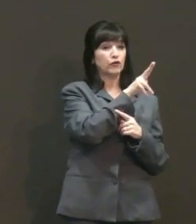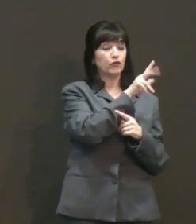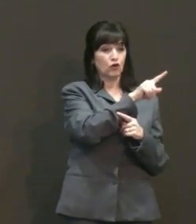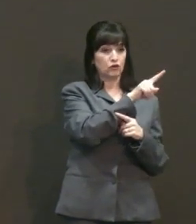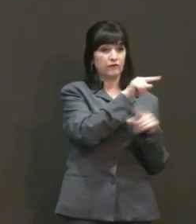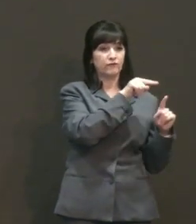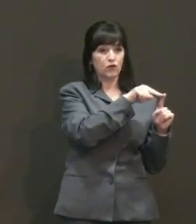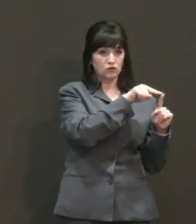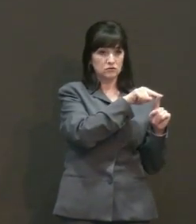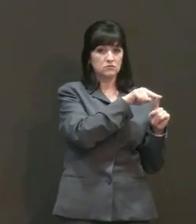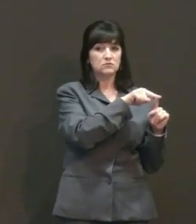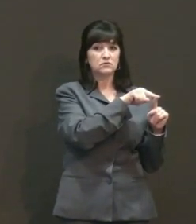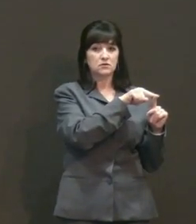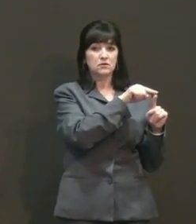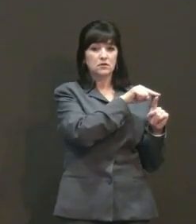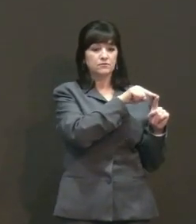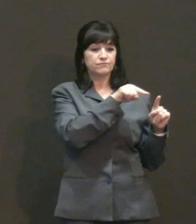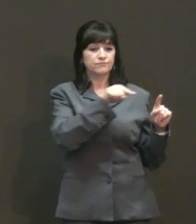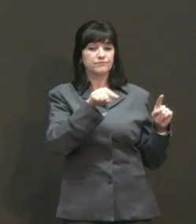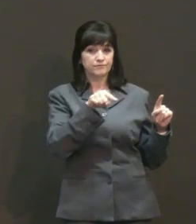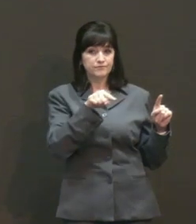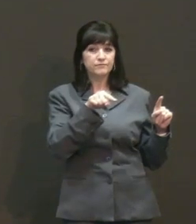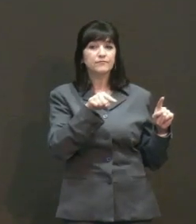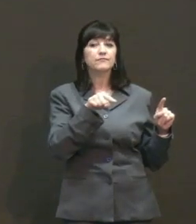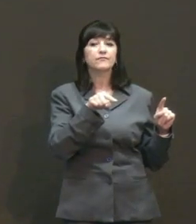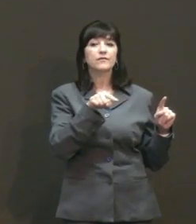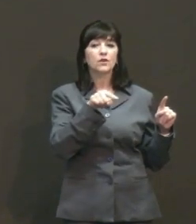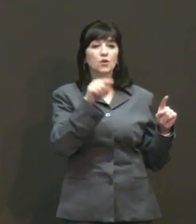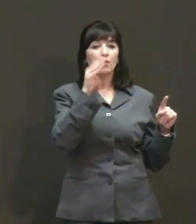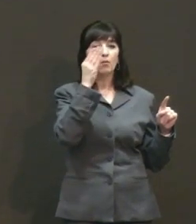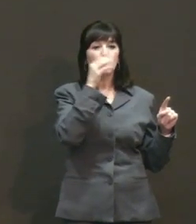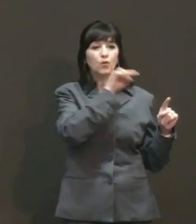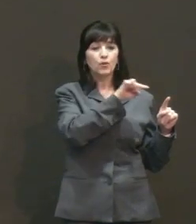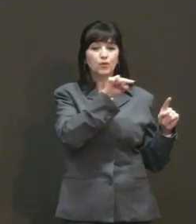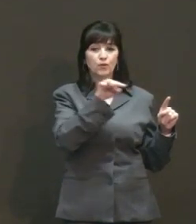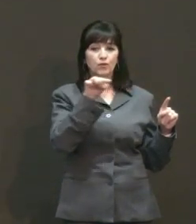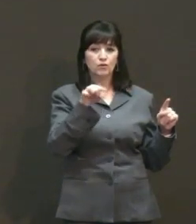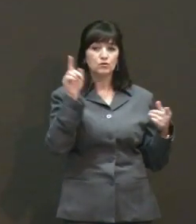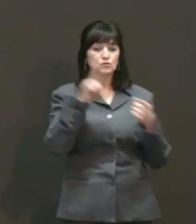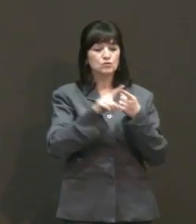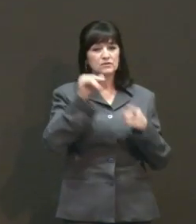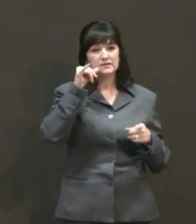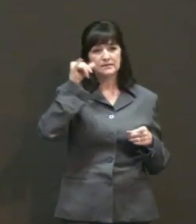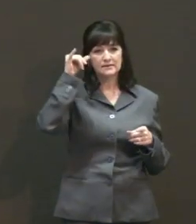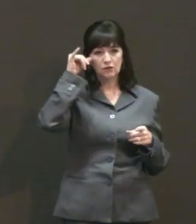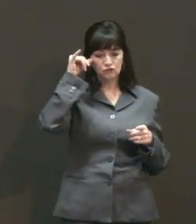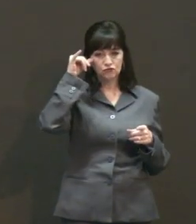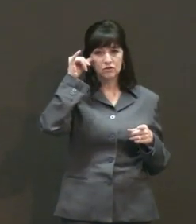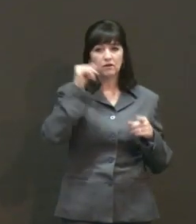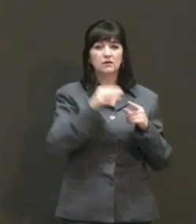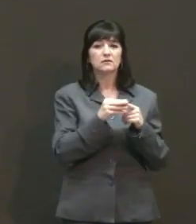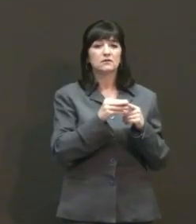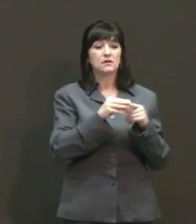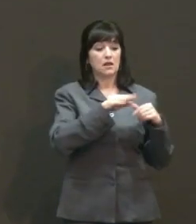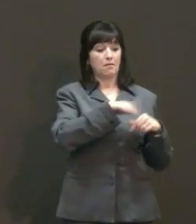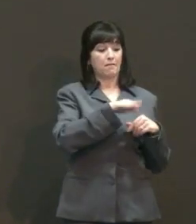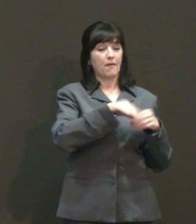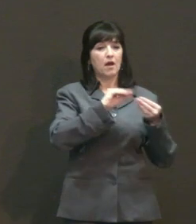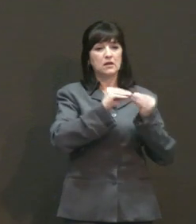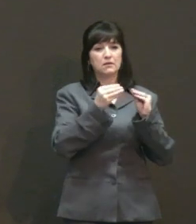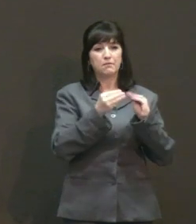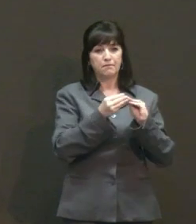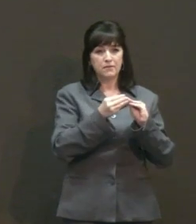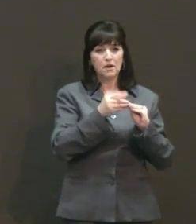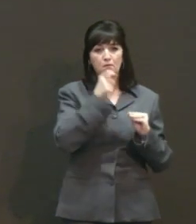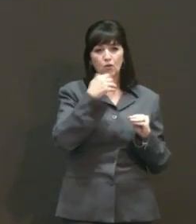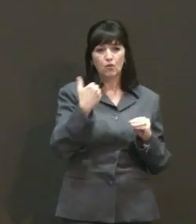are the actual numbers for hospitalizations, or the number of cases at the bottom, hospitalizations at the